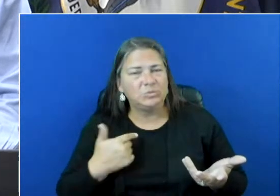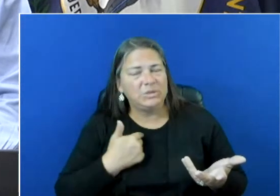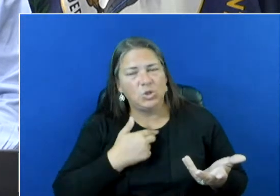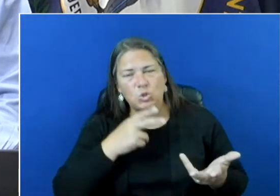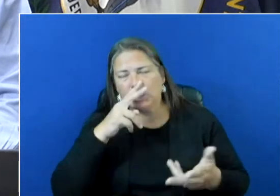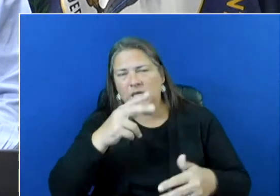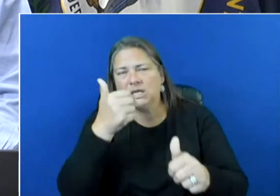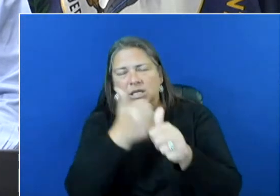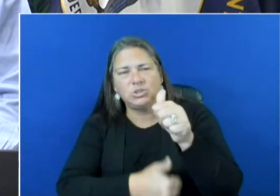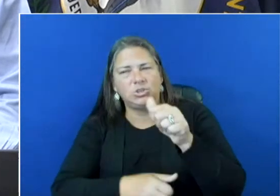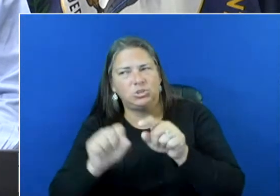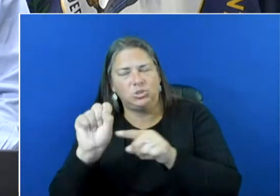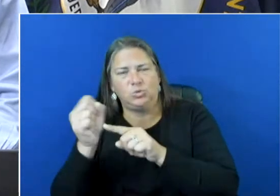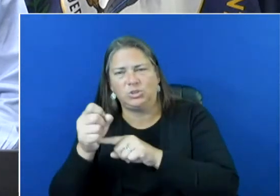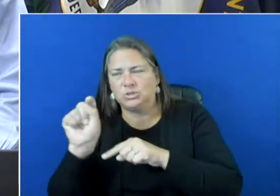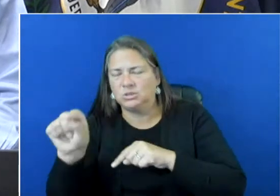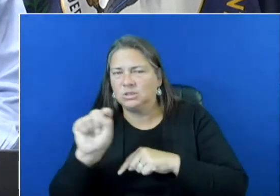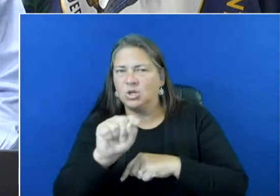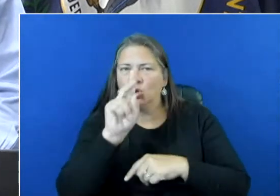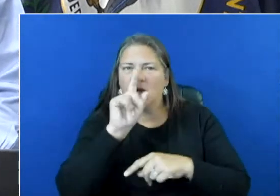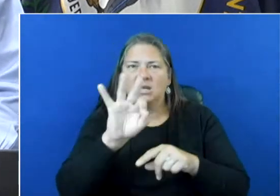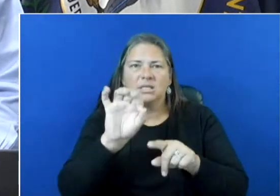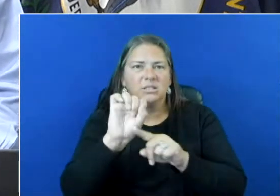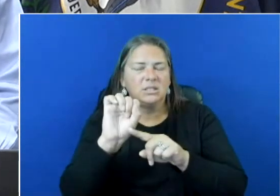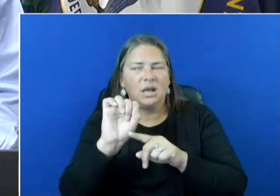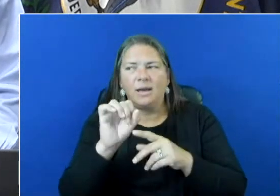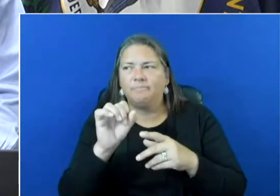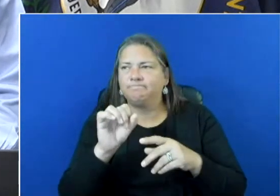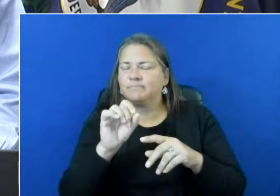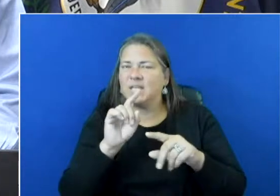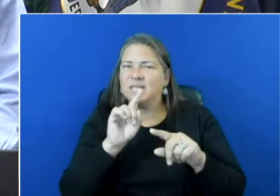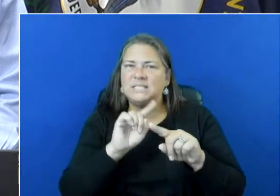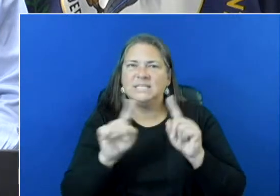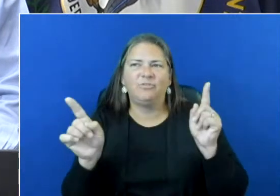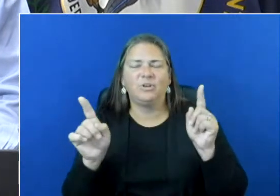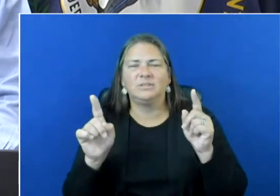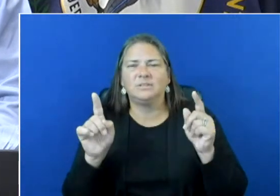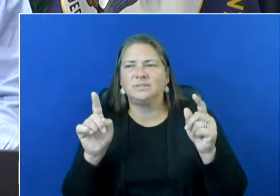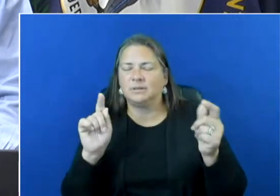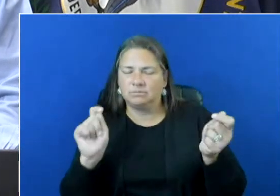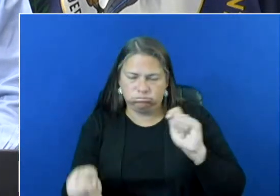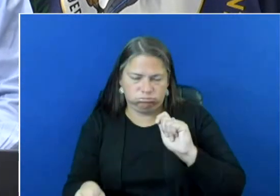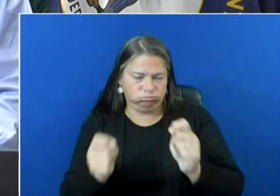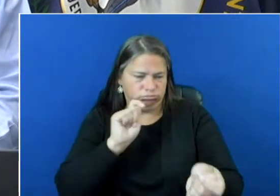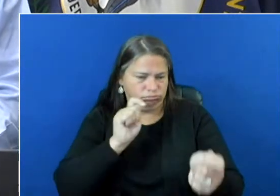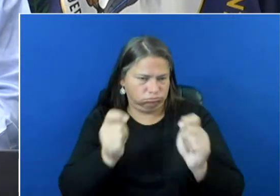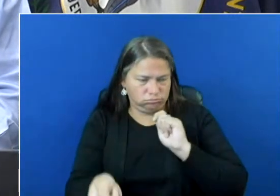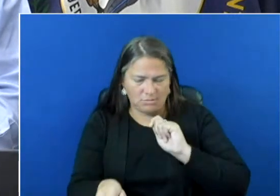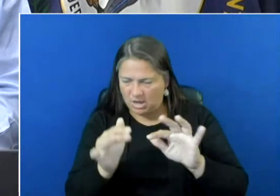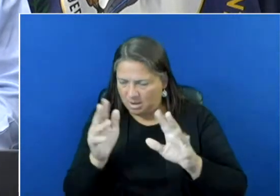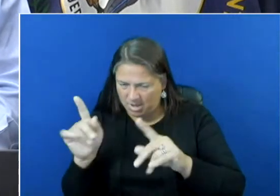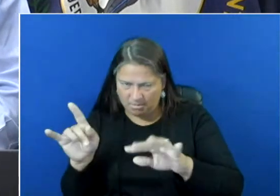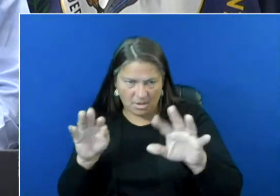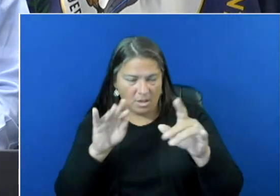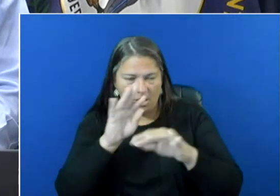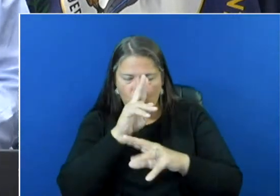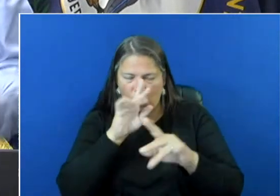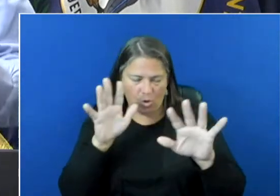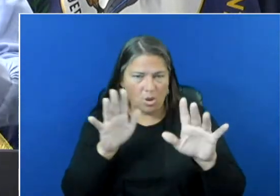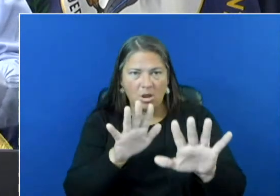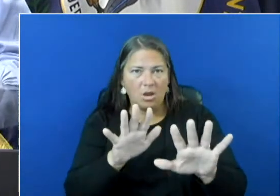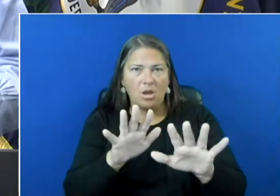and the changing circumstances, but we look for what is most effective, and a vaccine